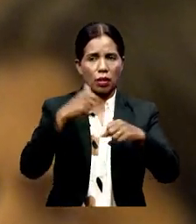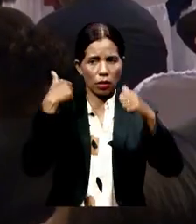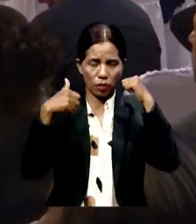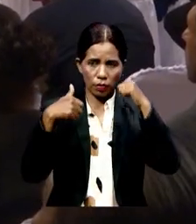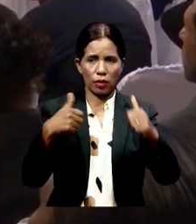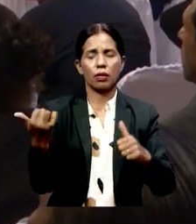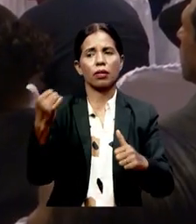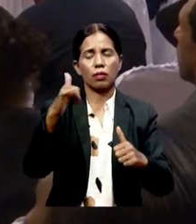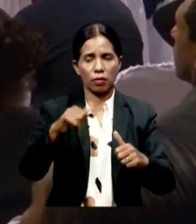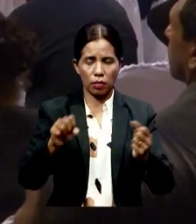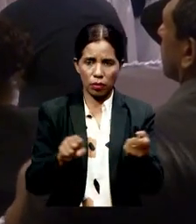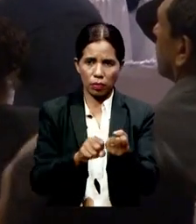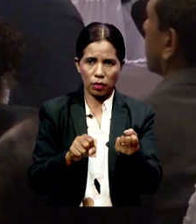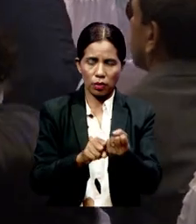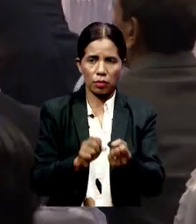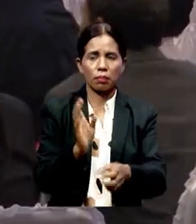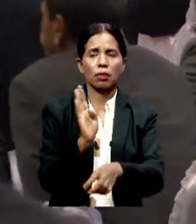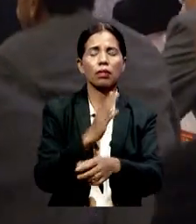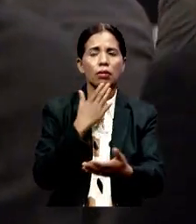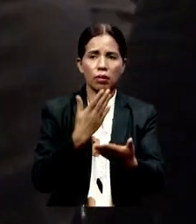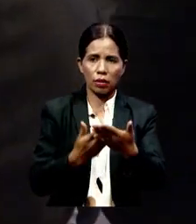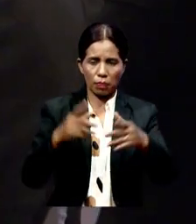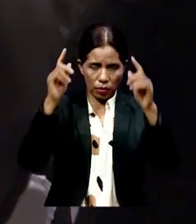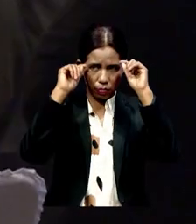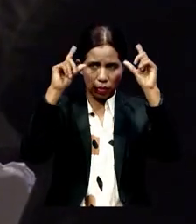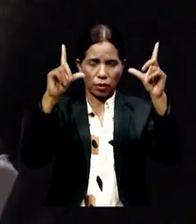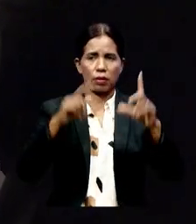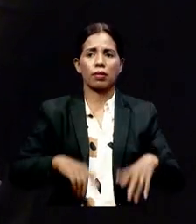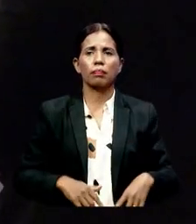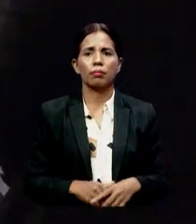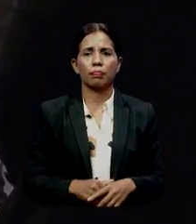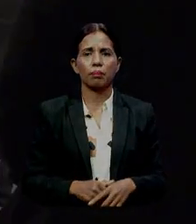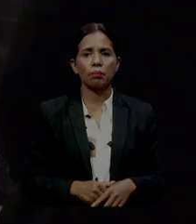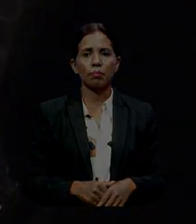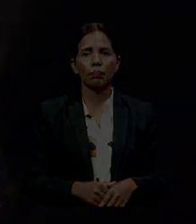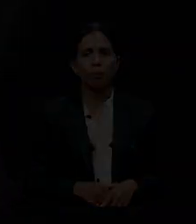profissional sira, rode contribui ba benefício Timor-Leste. Celina Lopes, Agostinho da Costa, GMN.